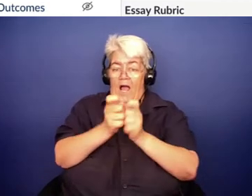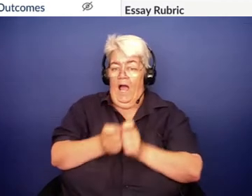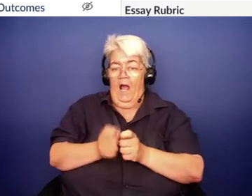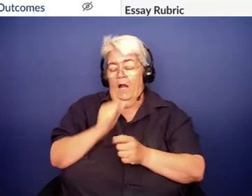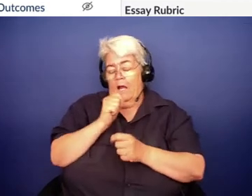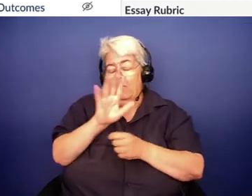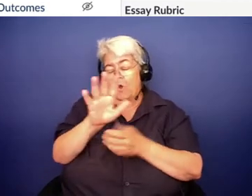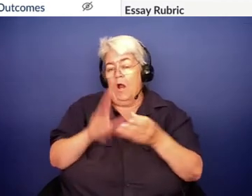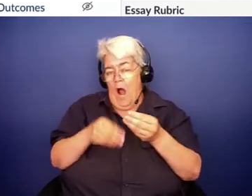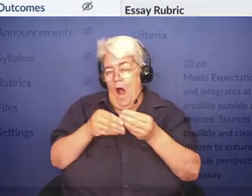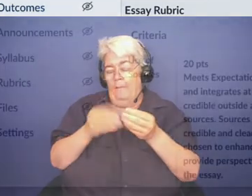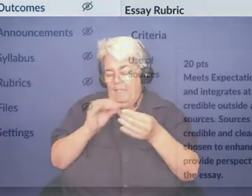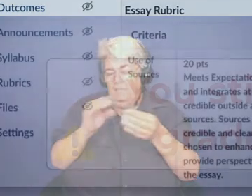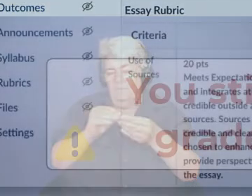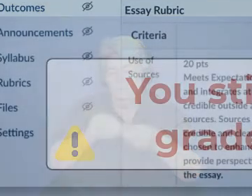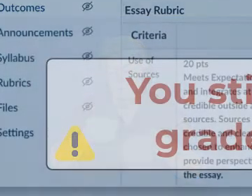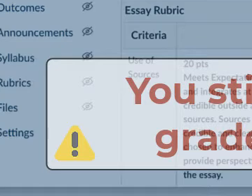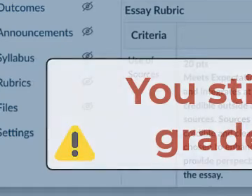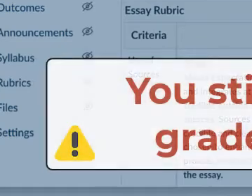your comments on that file.